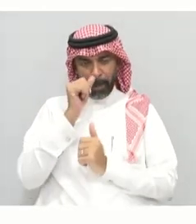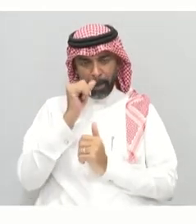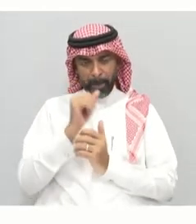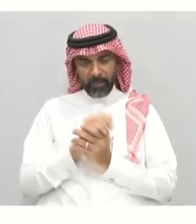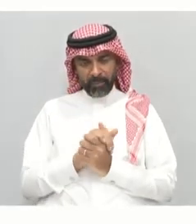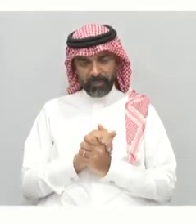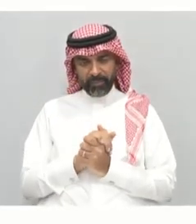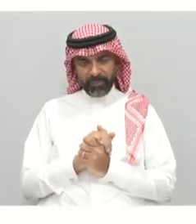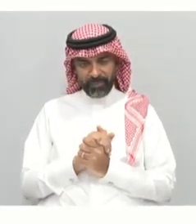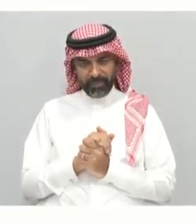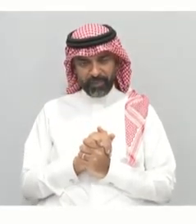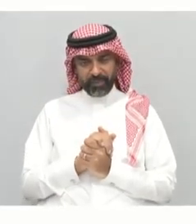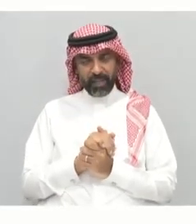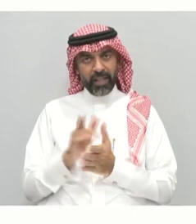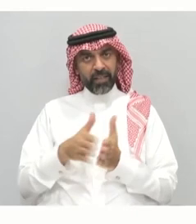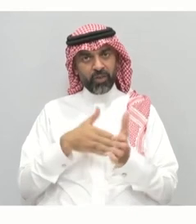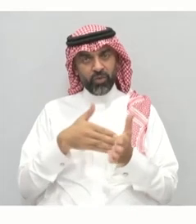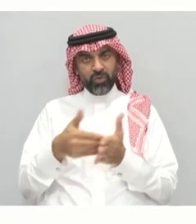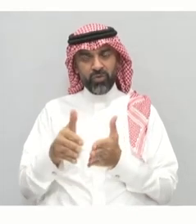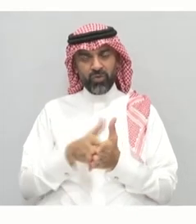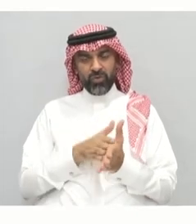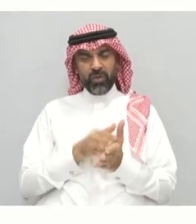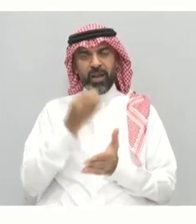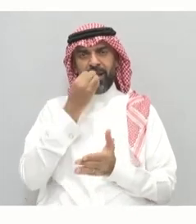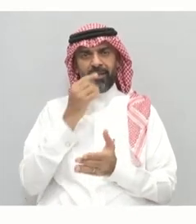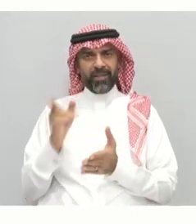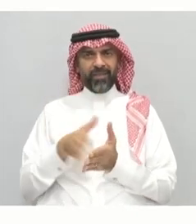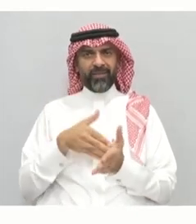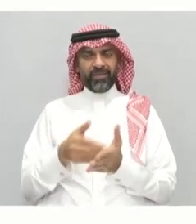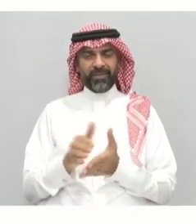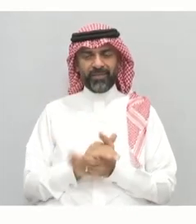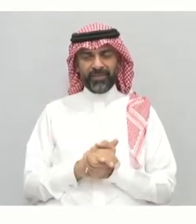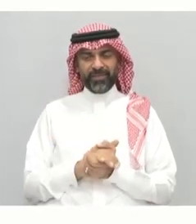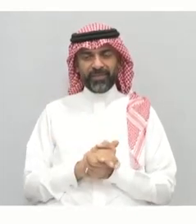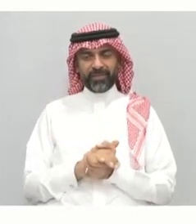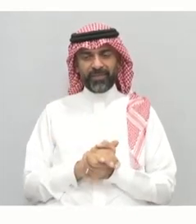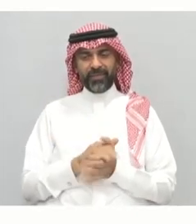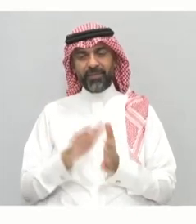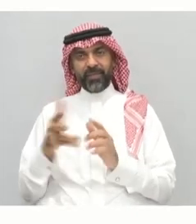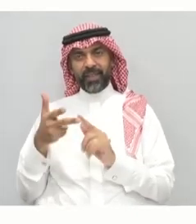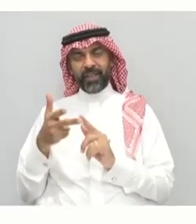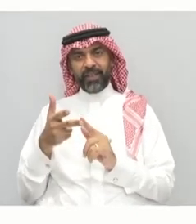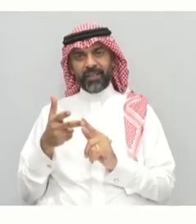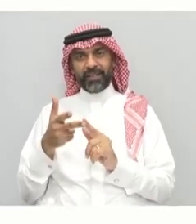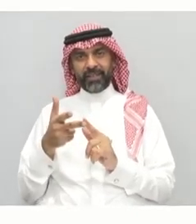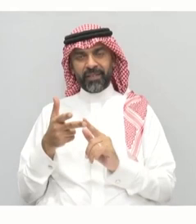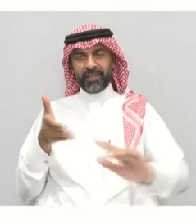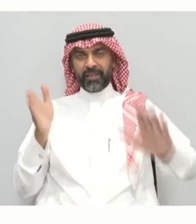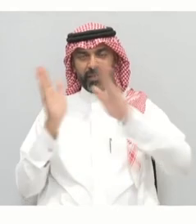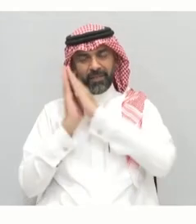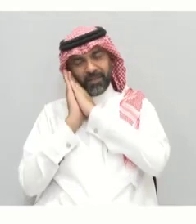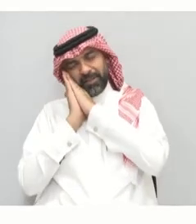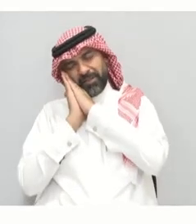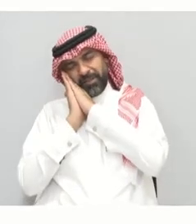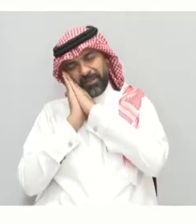cheese, kind of food, that's good, excellent. Look at this boy, the last one.